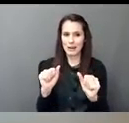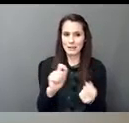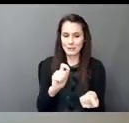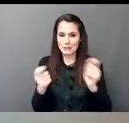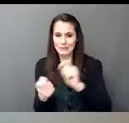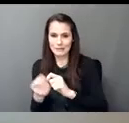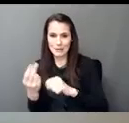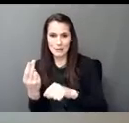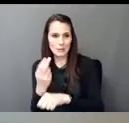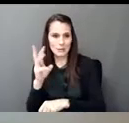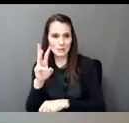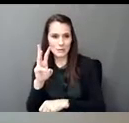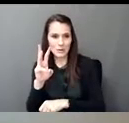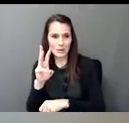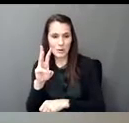browser now.